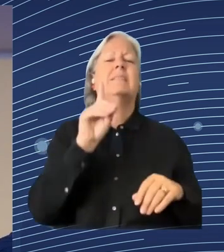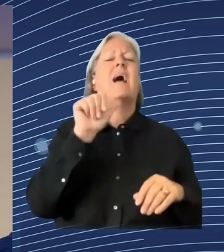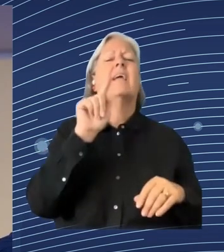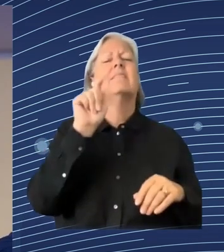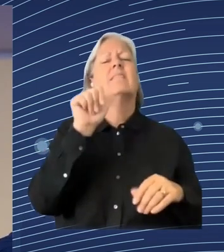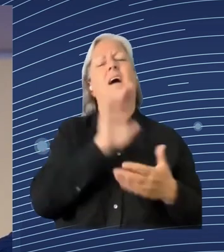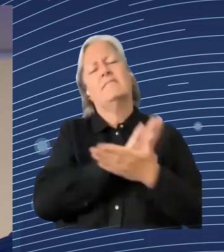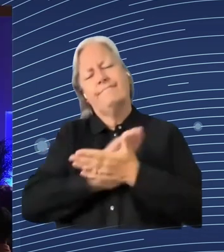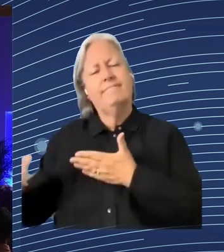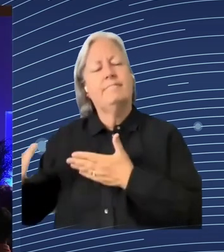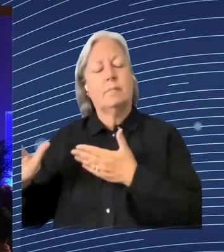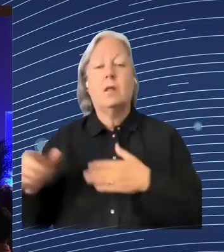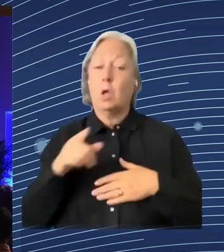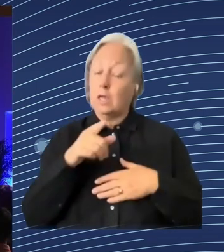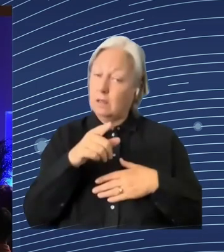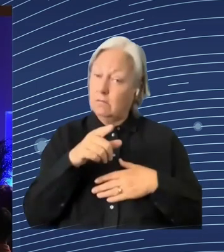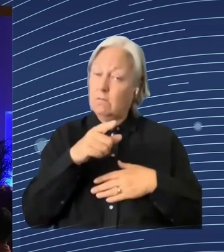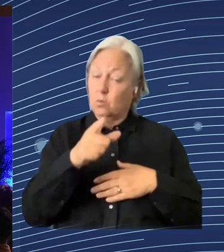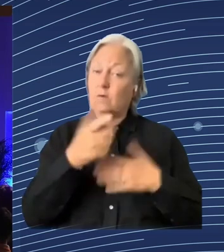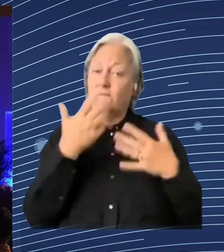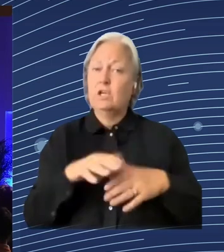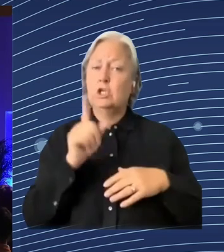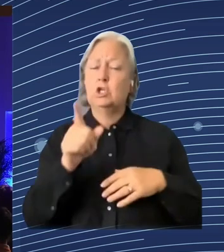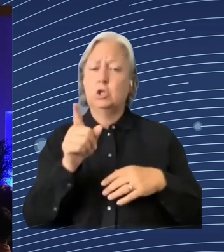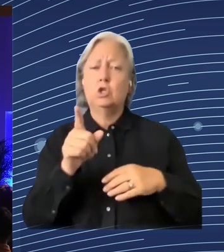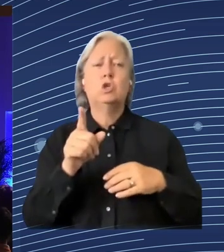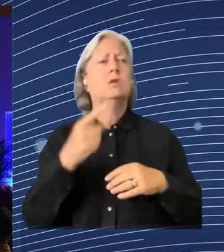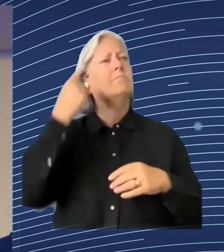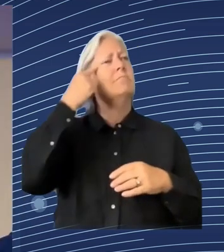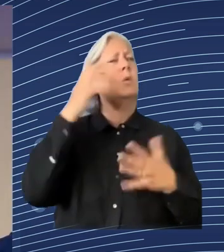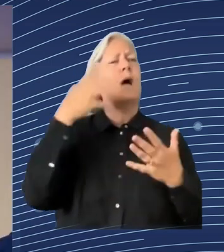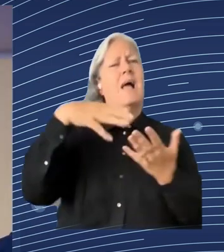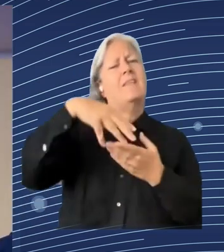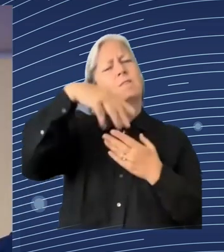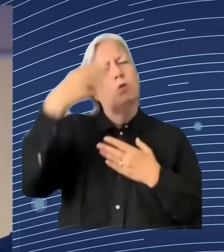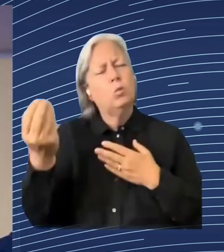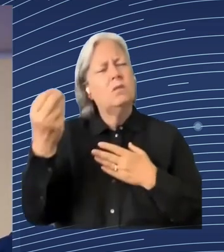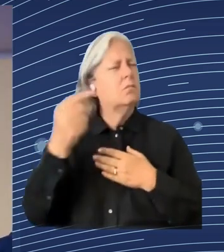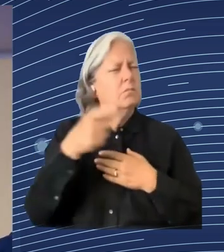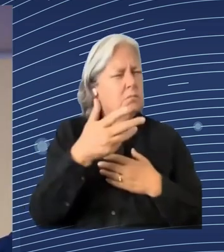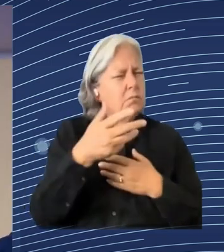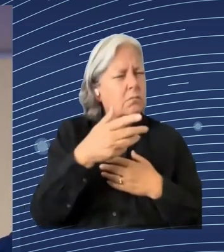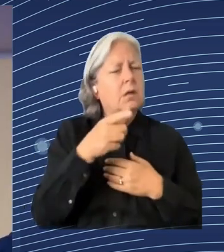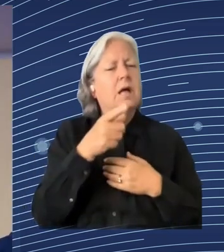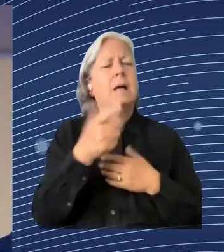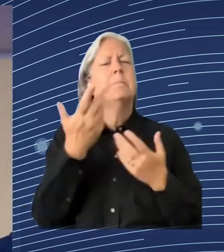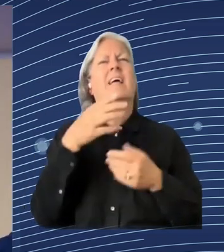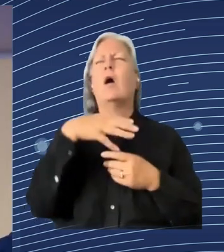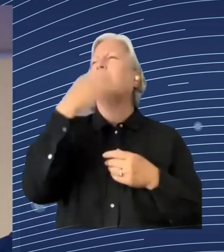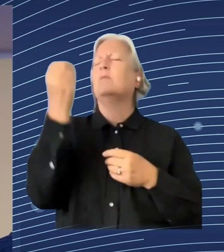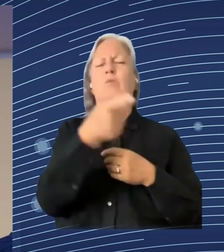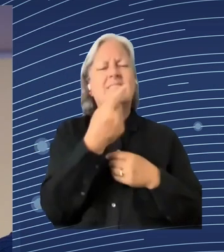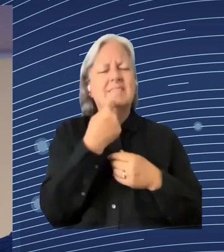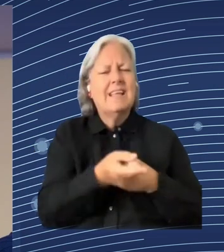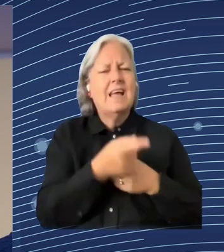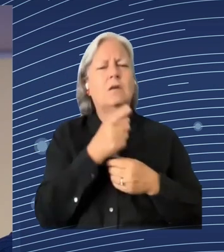part is, did you correlate it to specific external factors? Specific? external factors. Like you said that you're measuring the